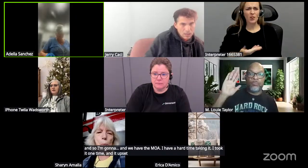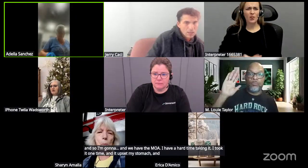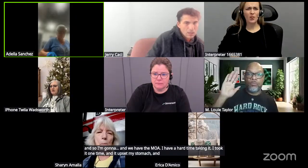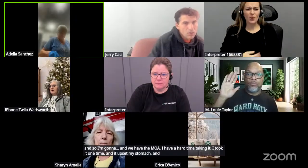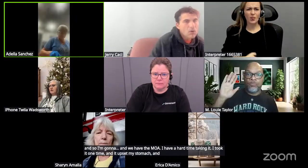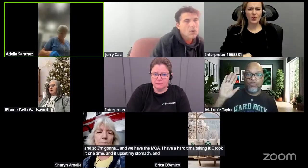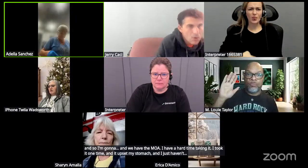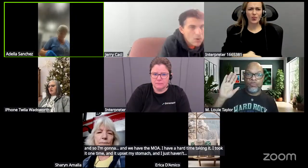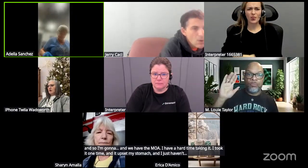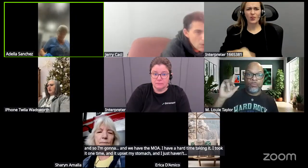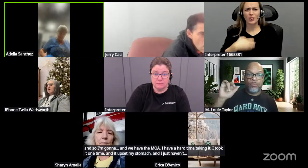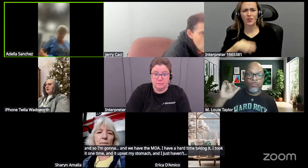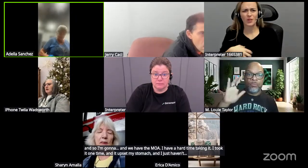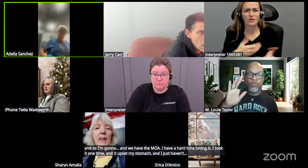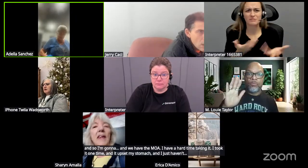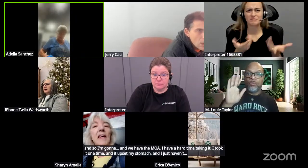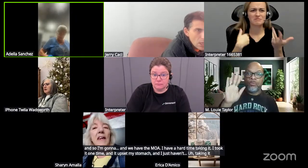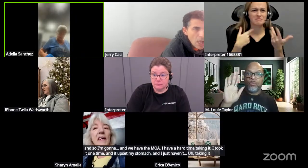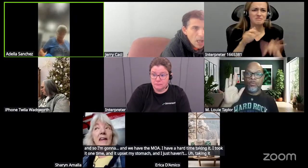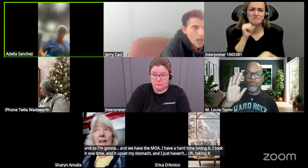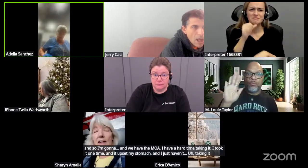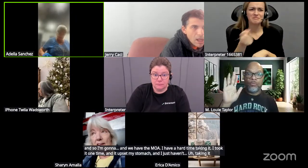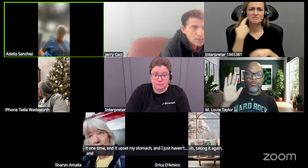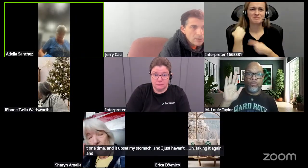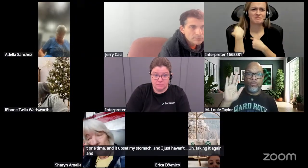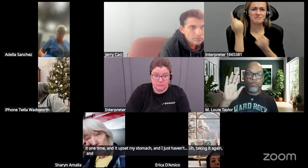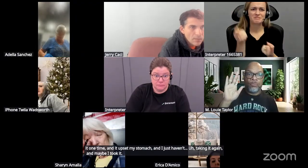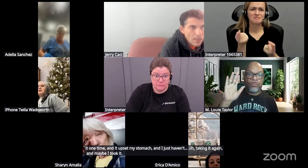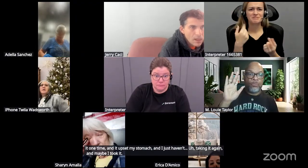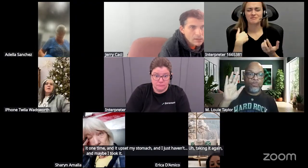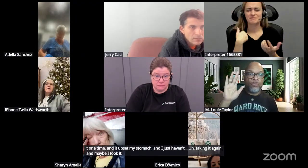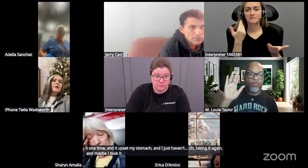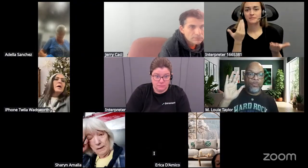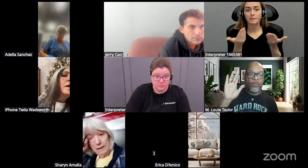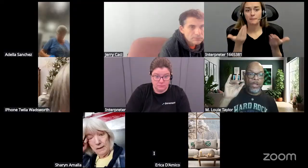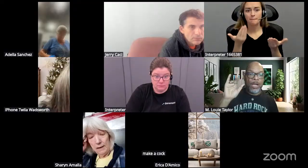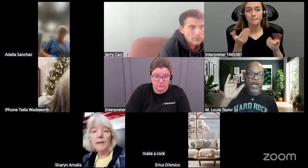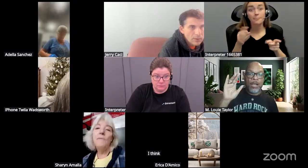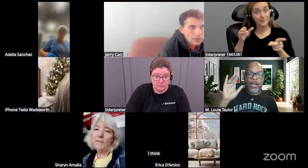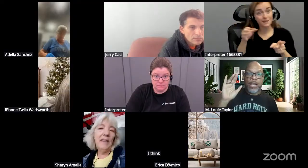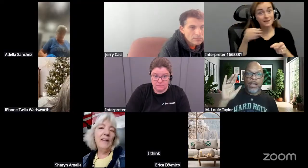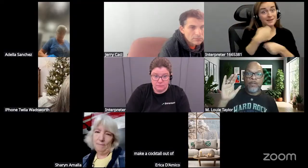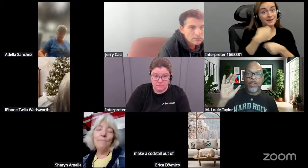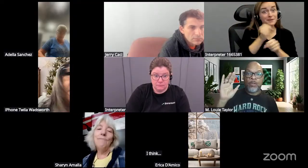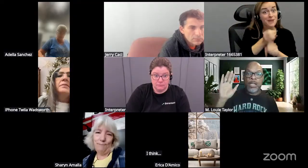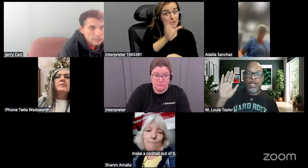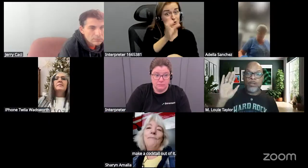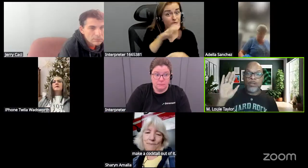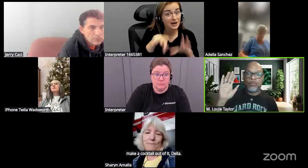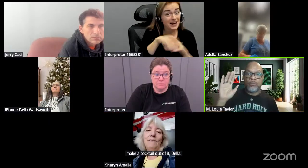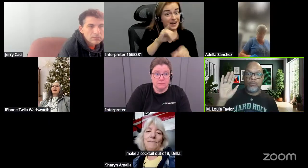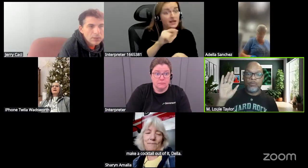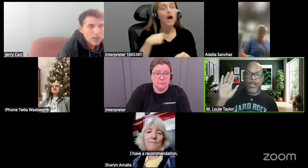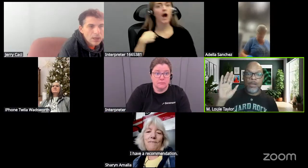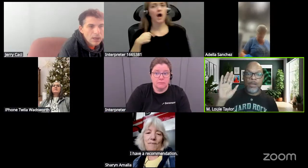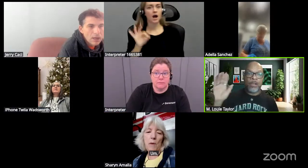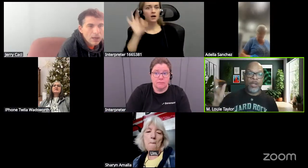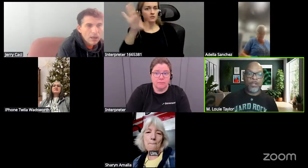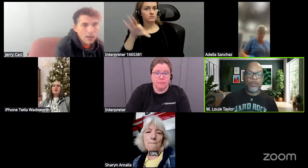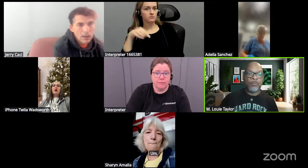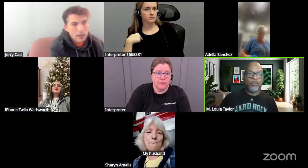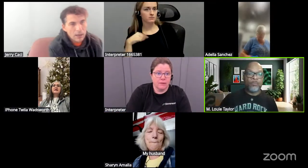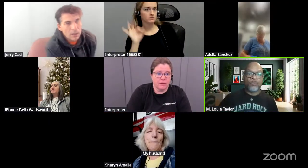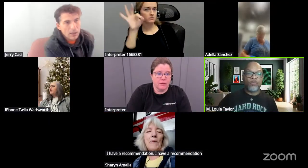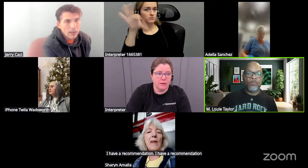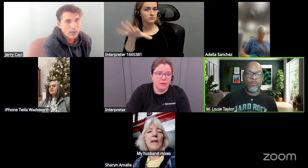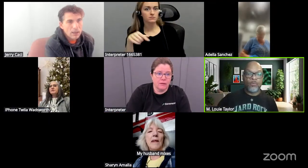haven't taken it again. And maybe I took it. I Make a think cocktail out of it, I have a Yeah. Adela. recommendation. My I have a husband mixes recommendation. them